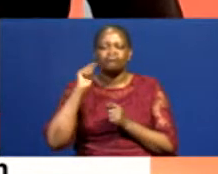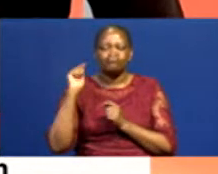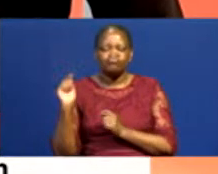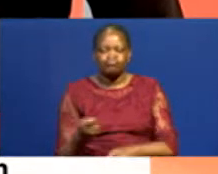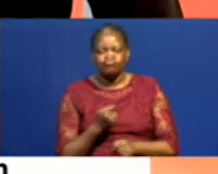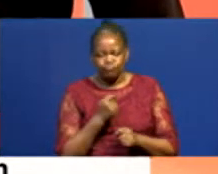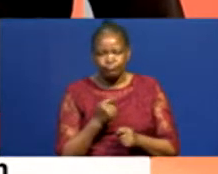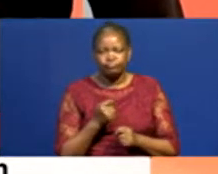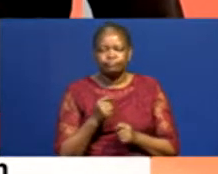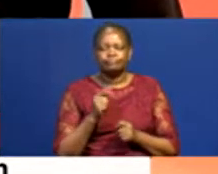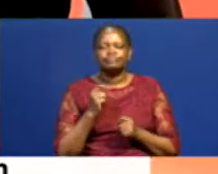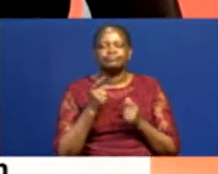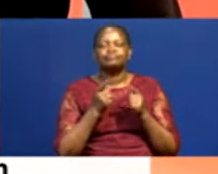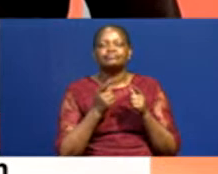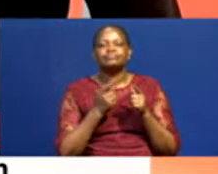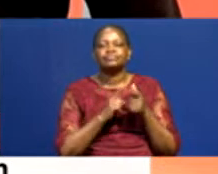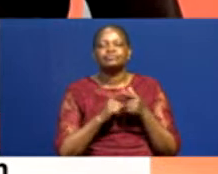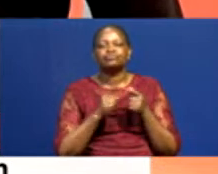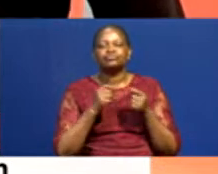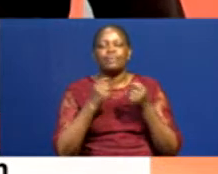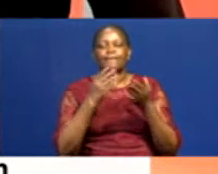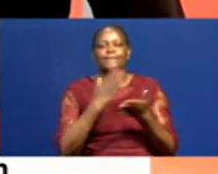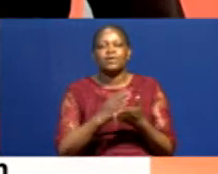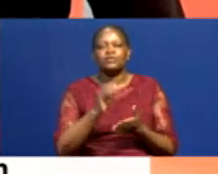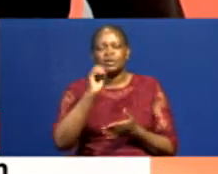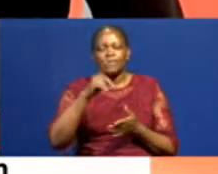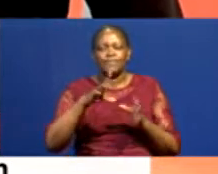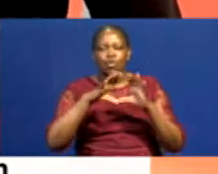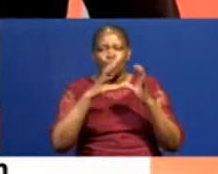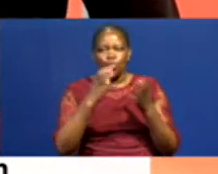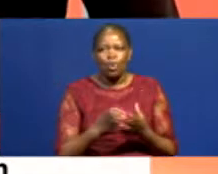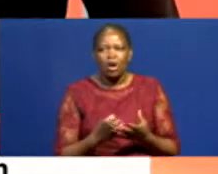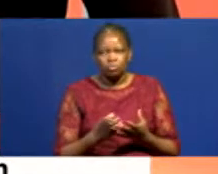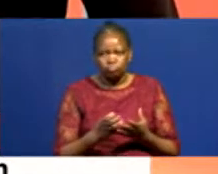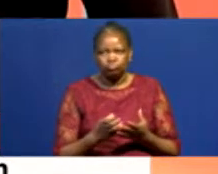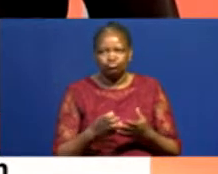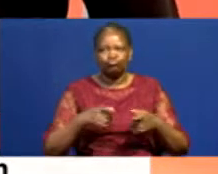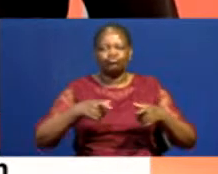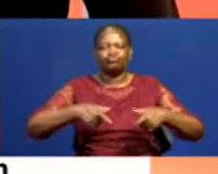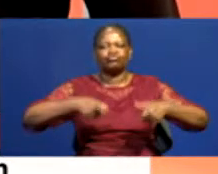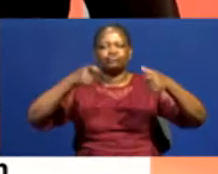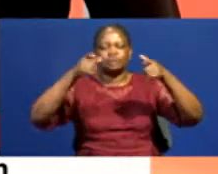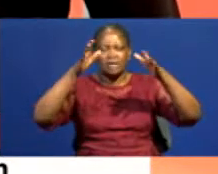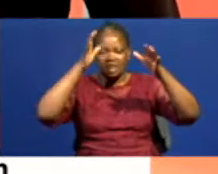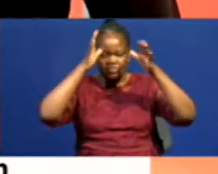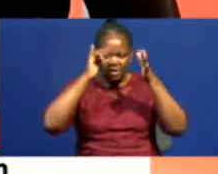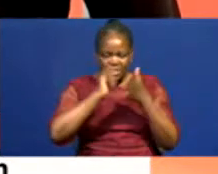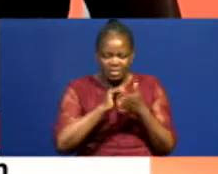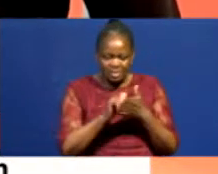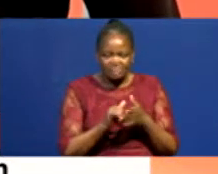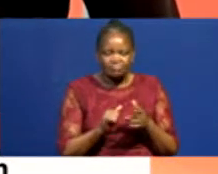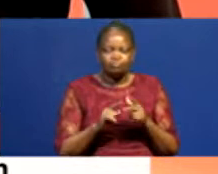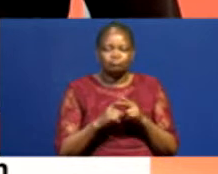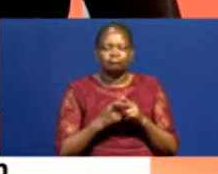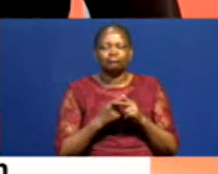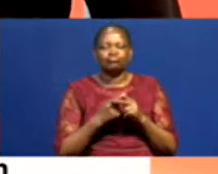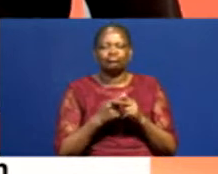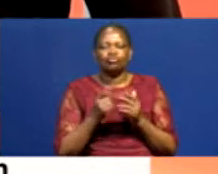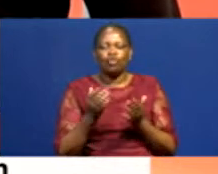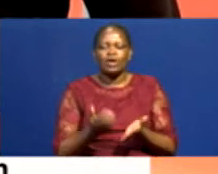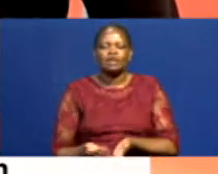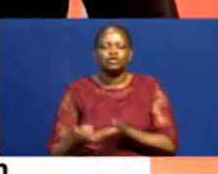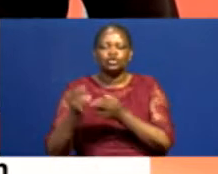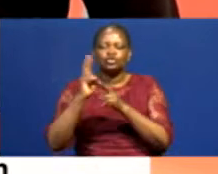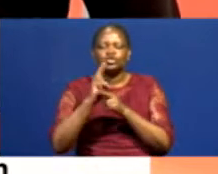at the grassroots. The donation is part of the DP World Second Life Container Initiative that has been on a journey mission to collect used